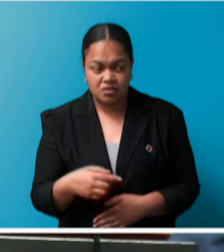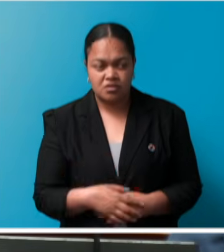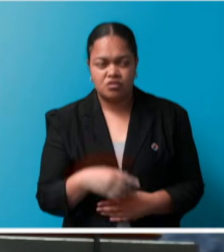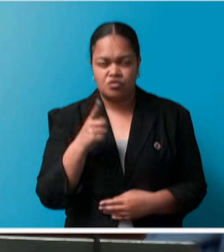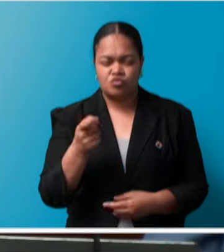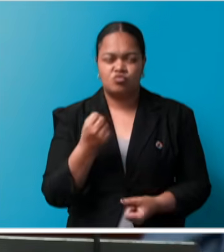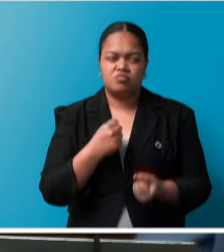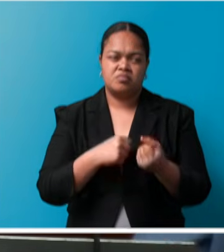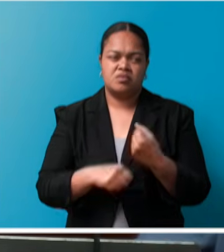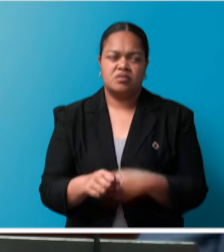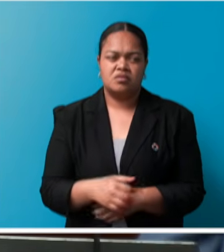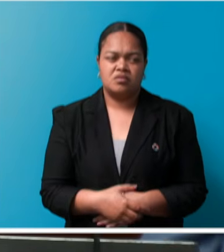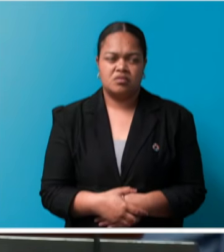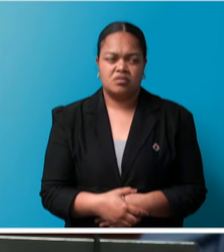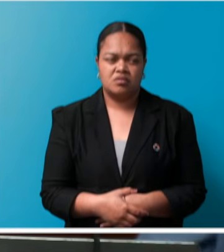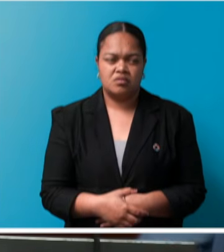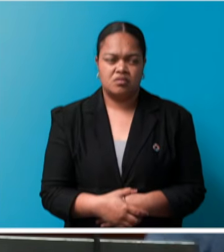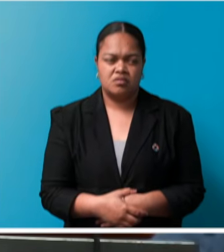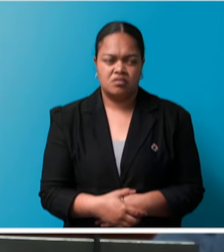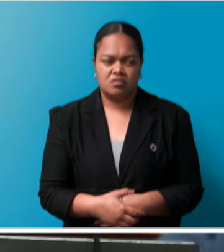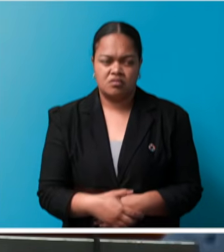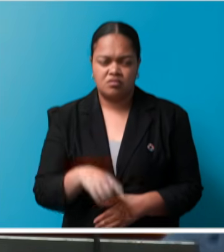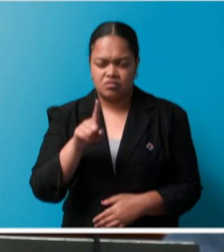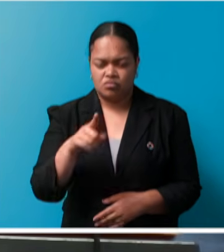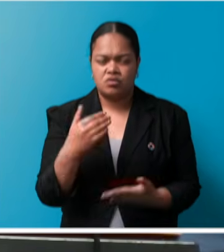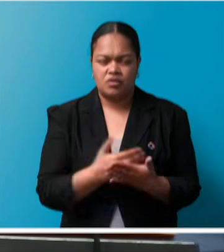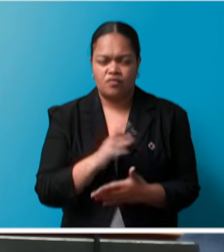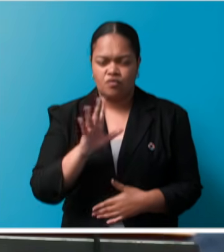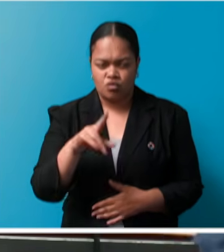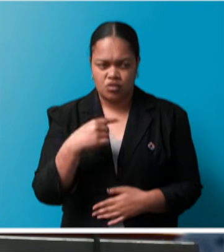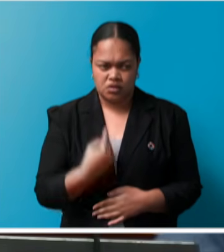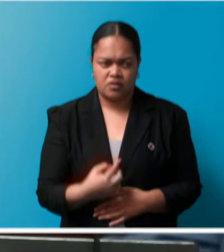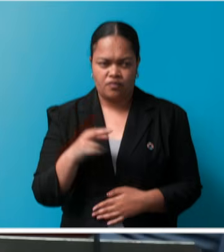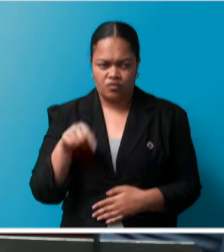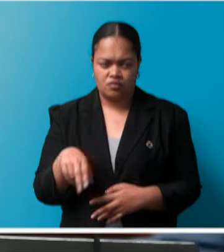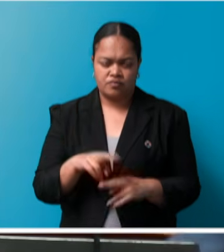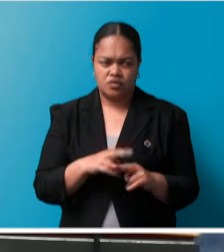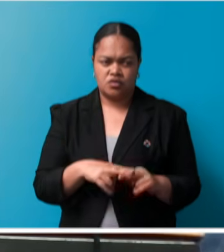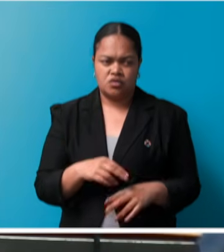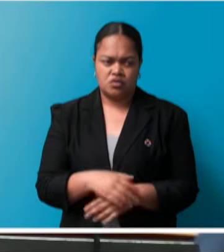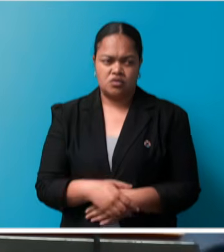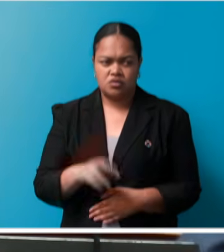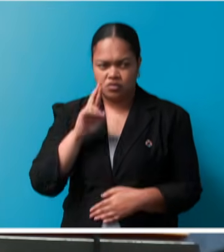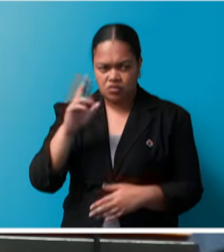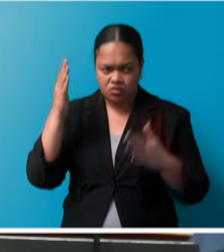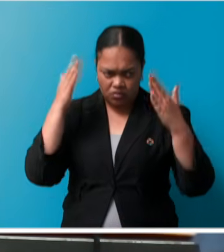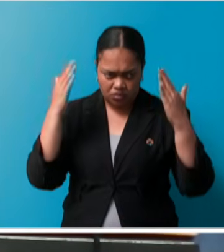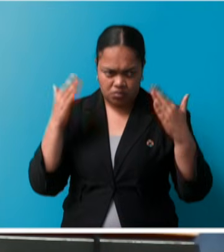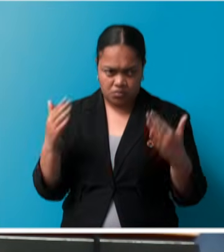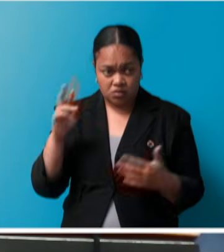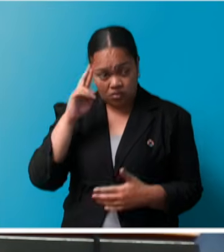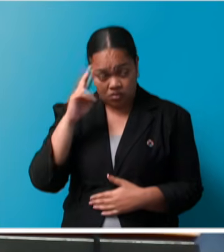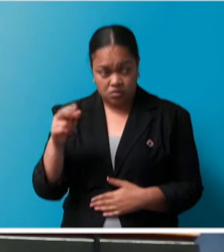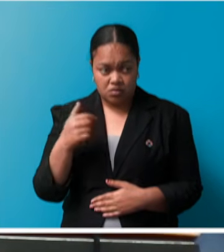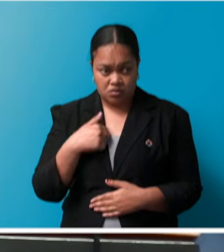became only saving to yourself in this country. Mr. Speaker, sir, I'll